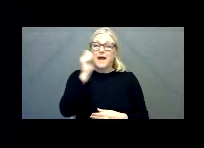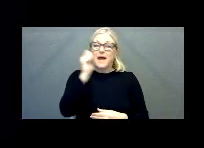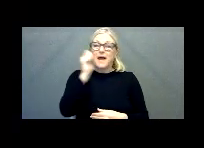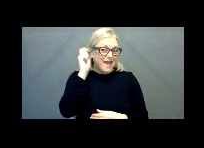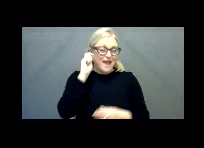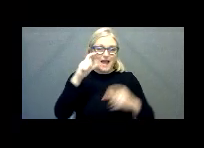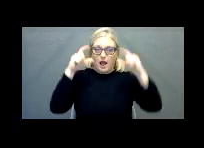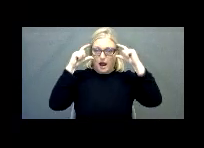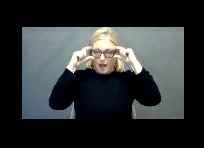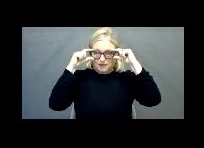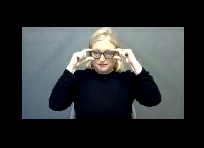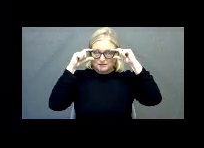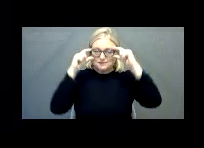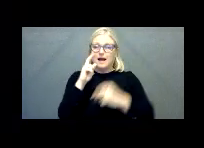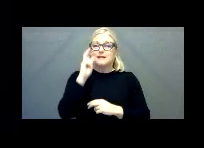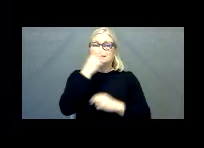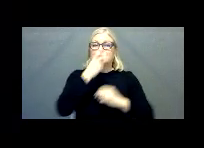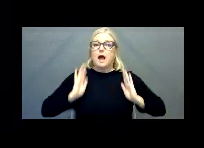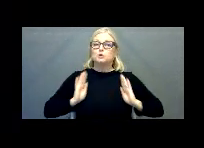suit and a light shirt.